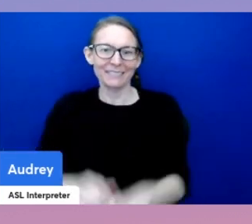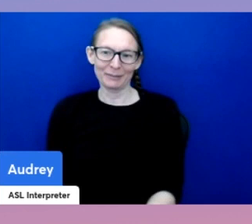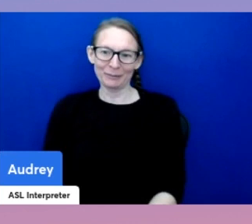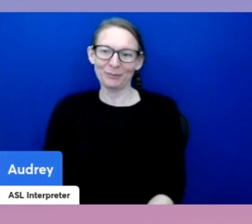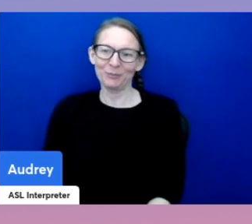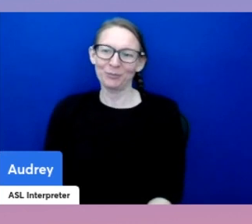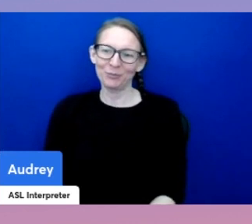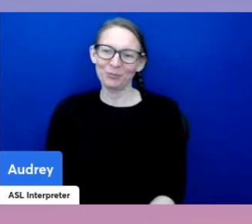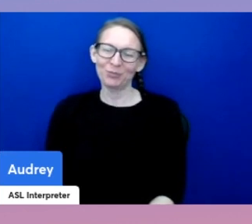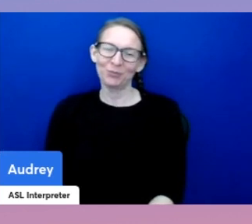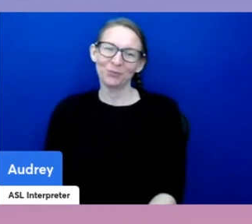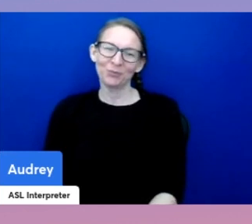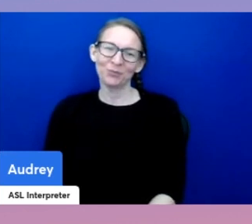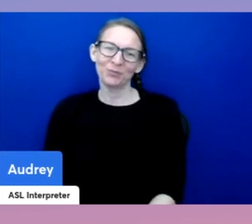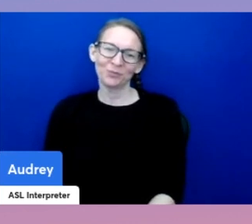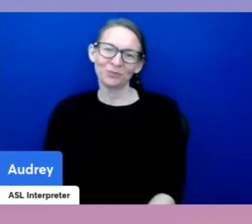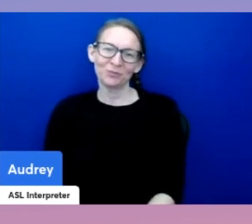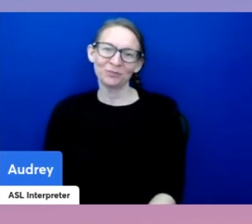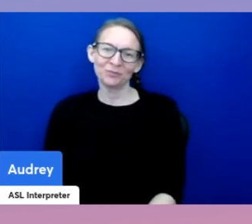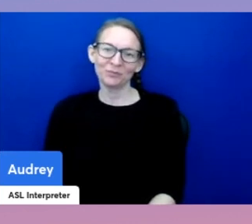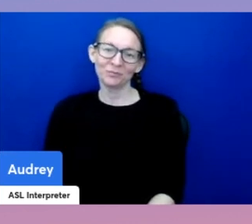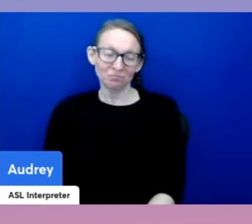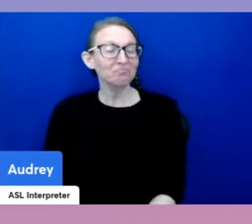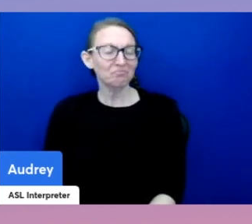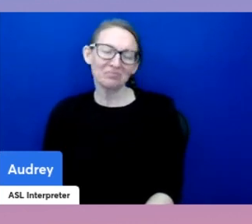I would say it's recommended.